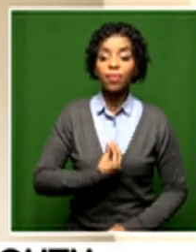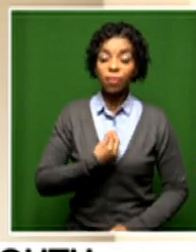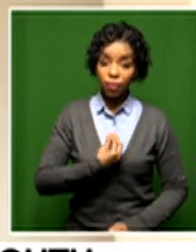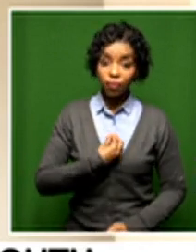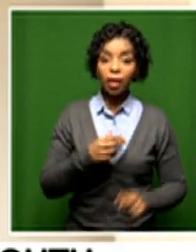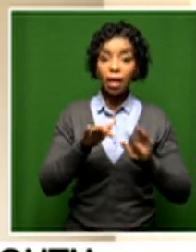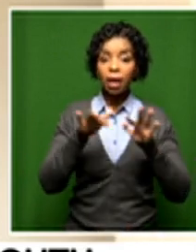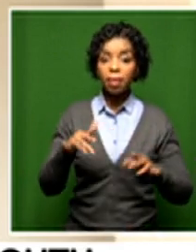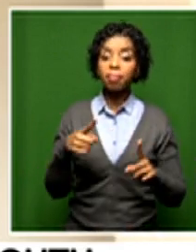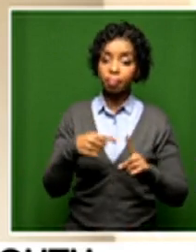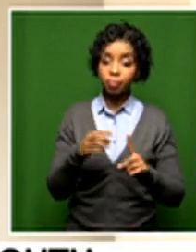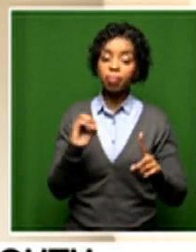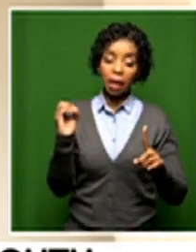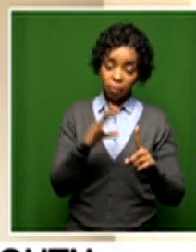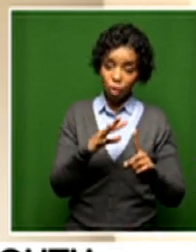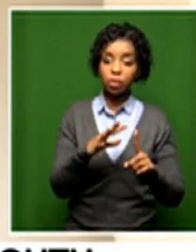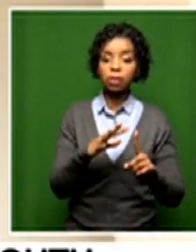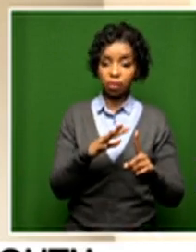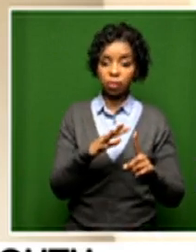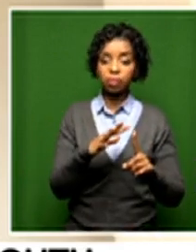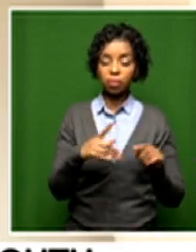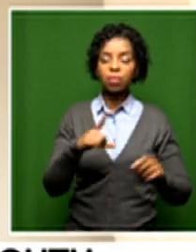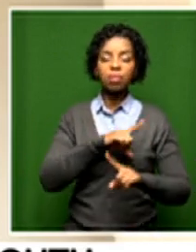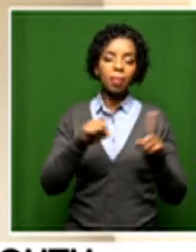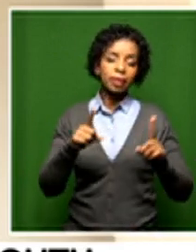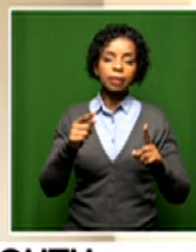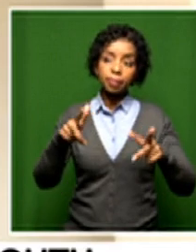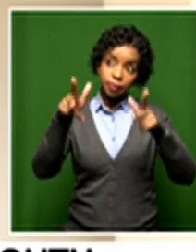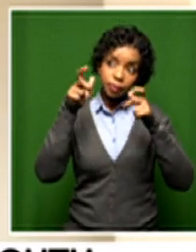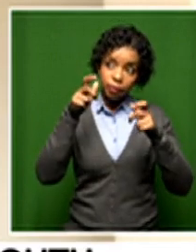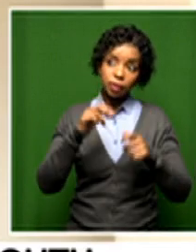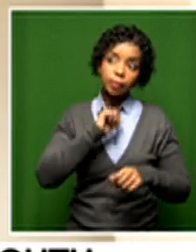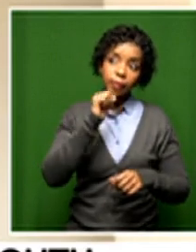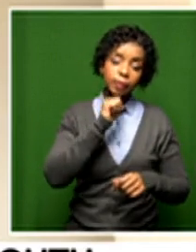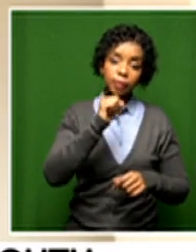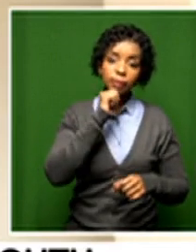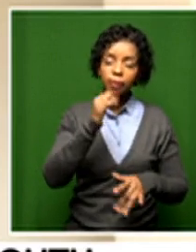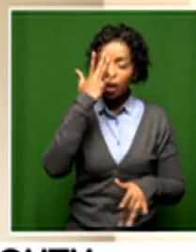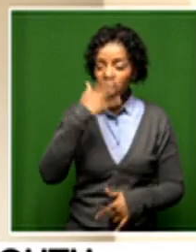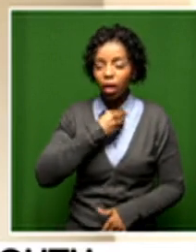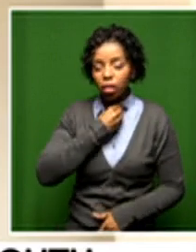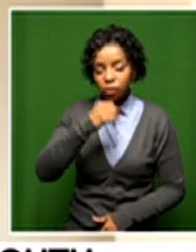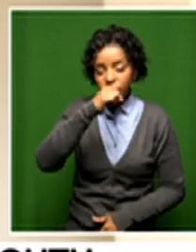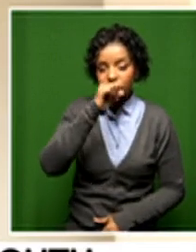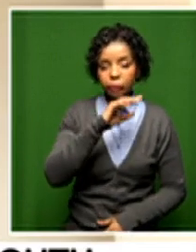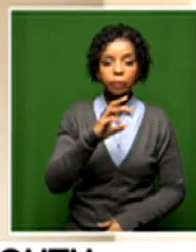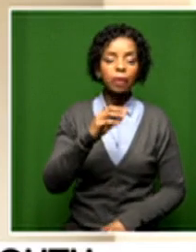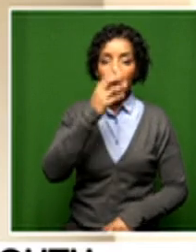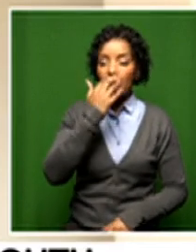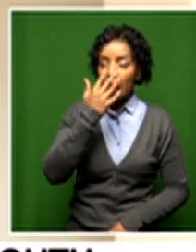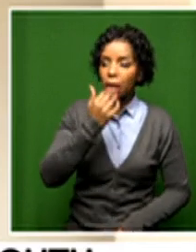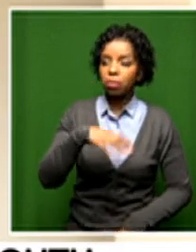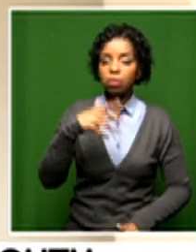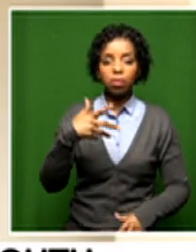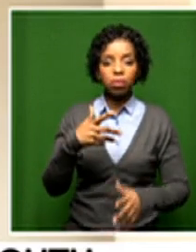infection need not show in terms of severe symptoms and illnesses. So a number of people would have had a flu, would have had